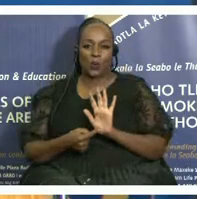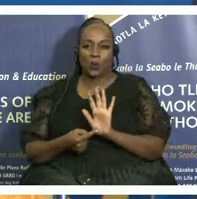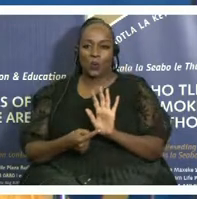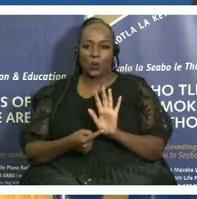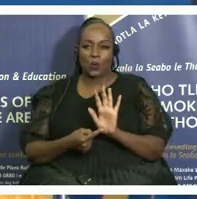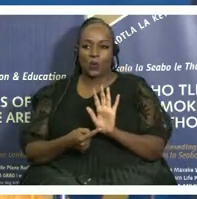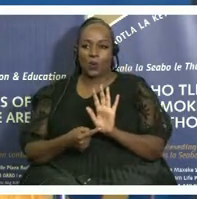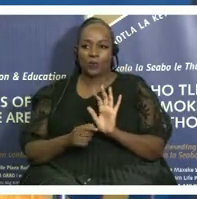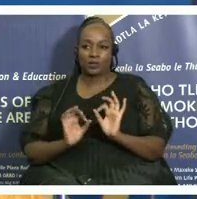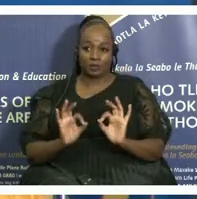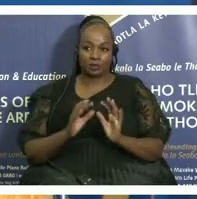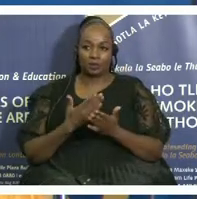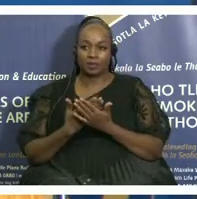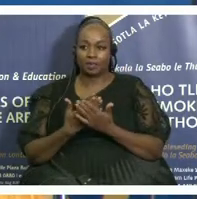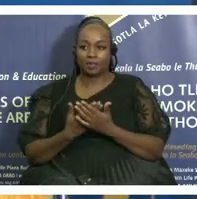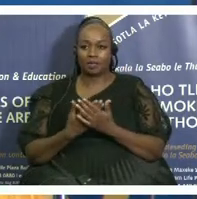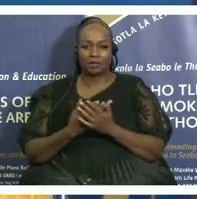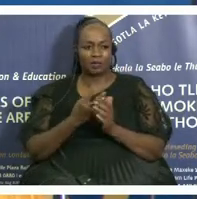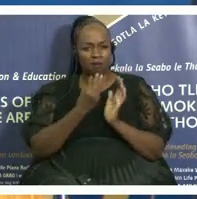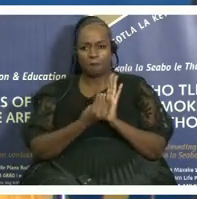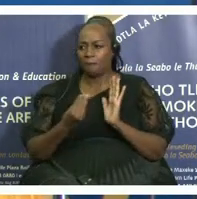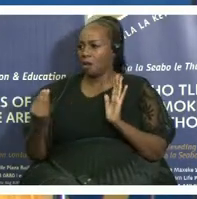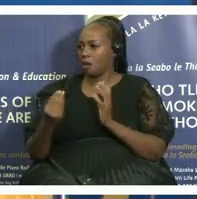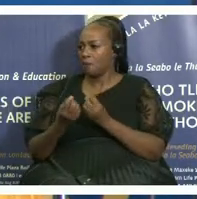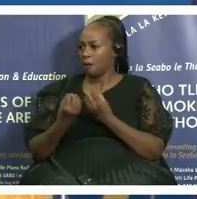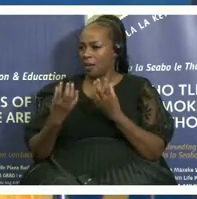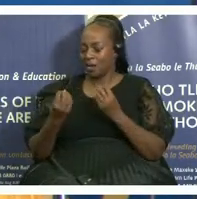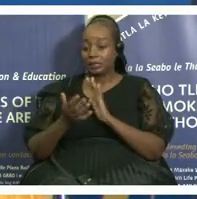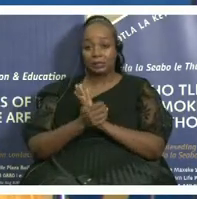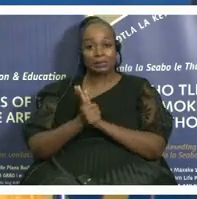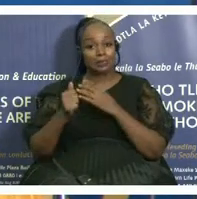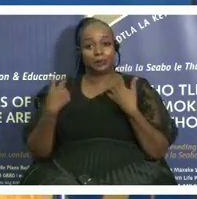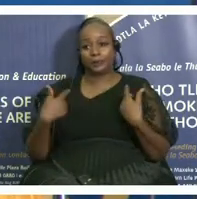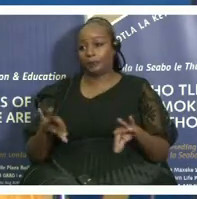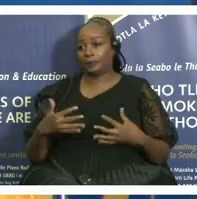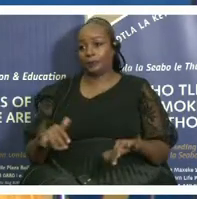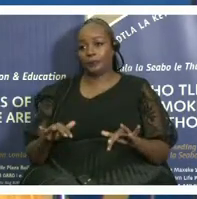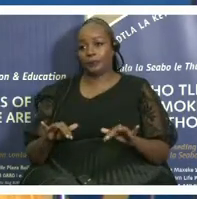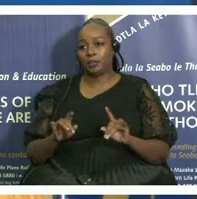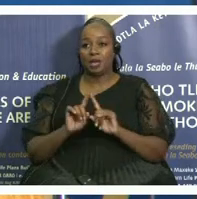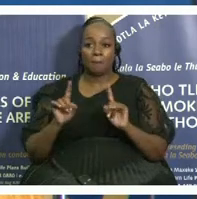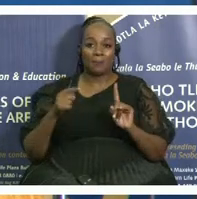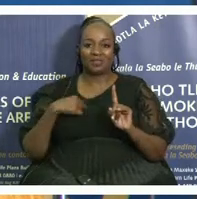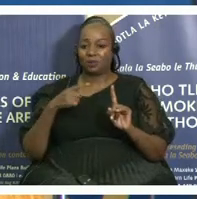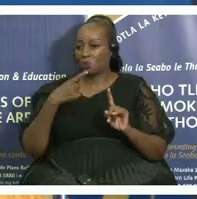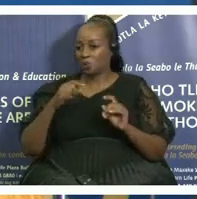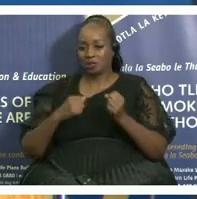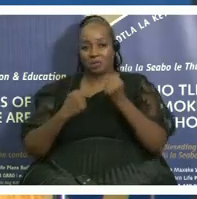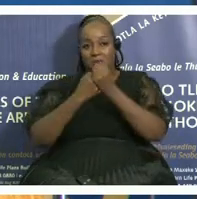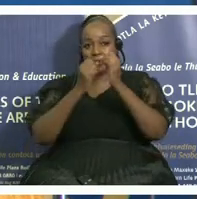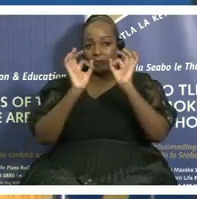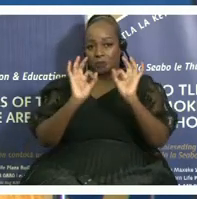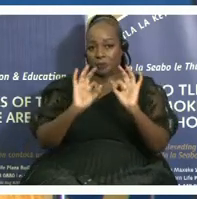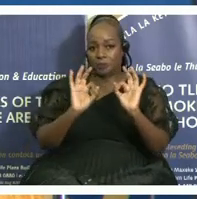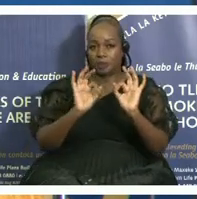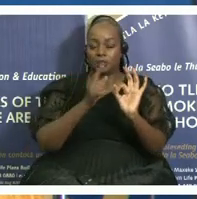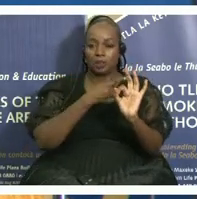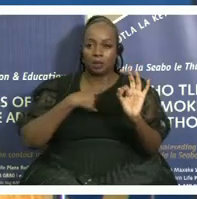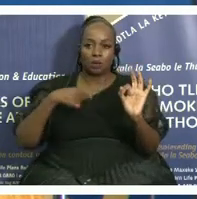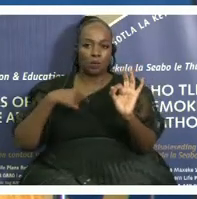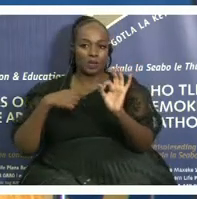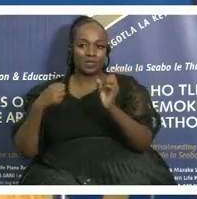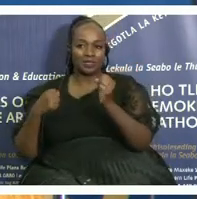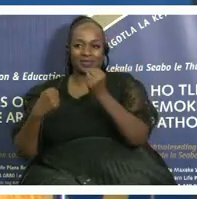Bonahalante, Nalbana Baruna Babangata Banale Talente, Imba Ubane Resaba Support, Ubane Resna.